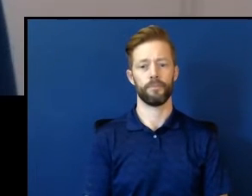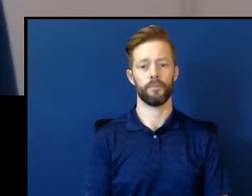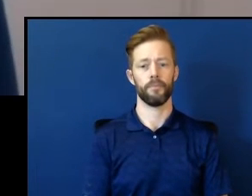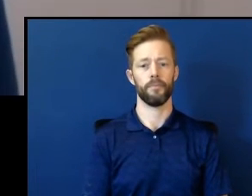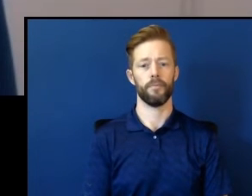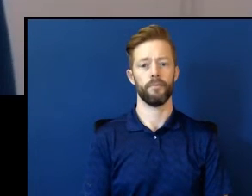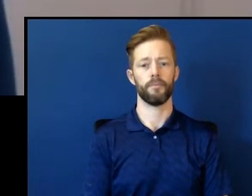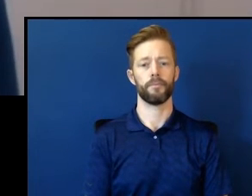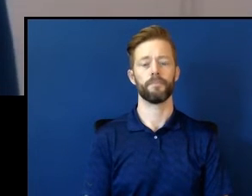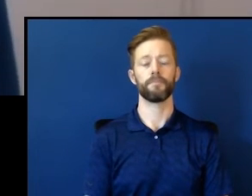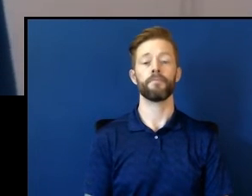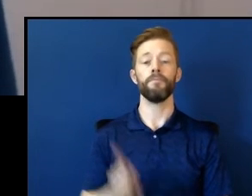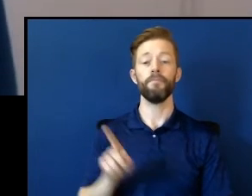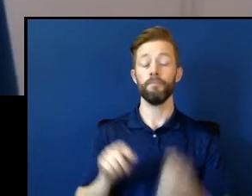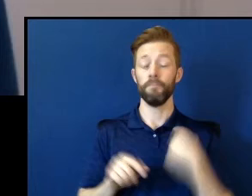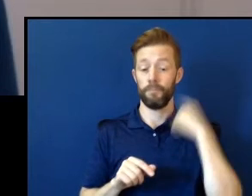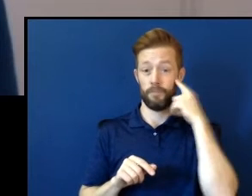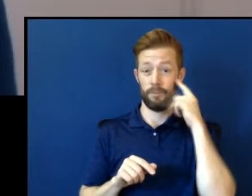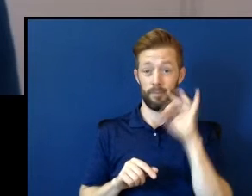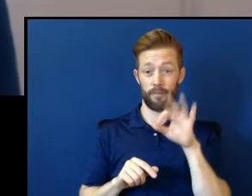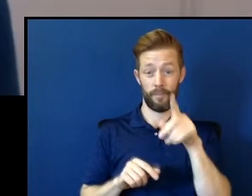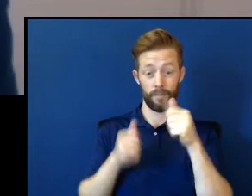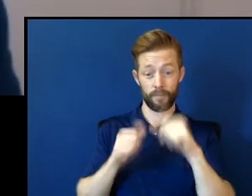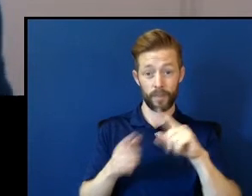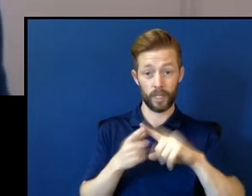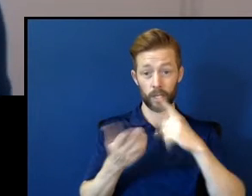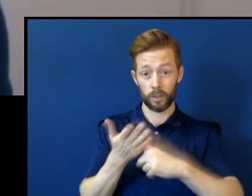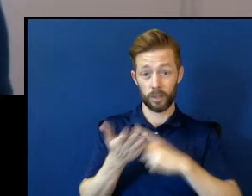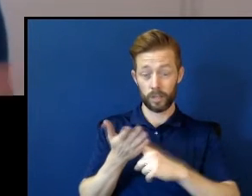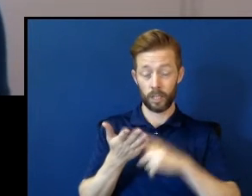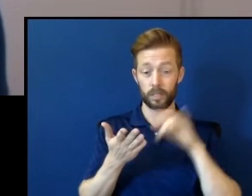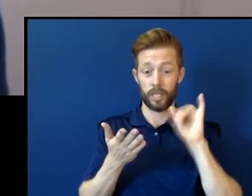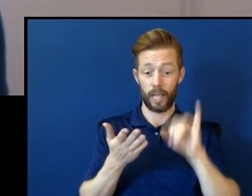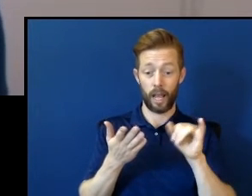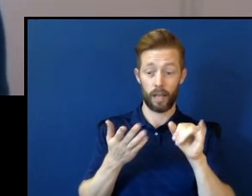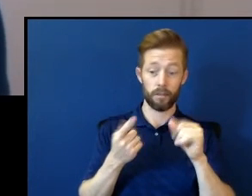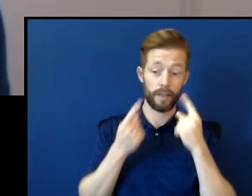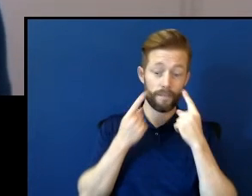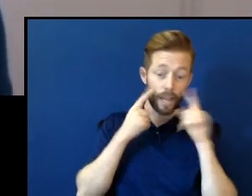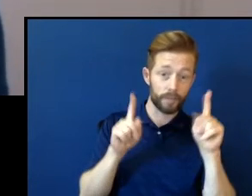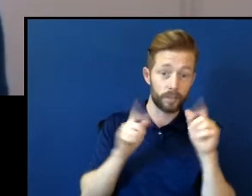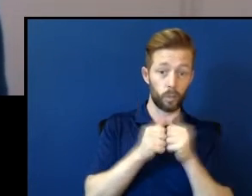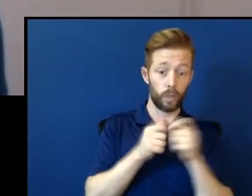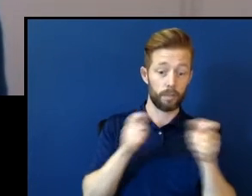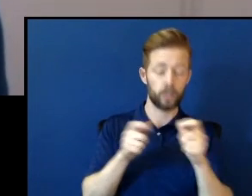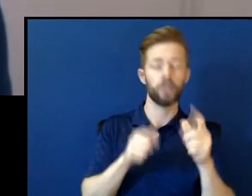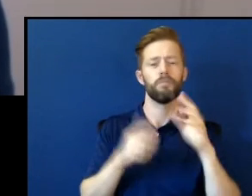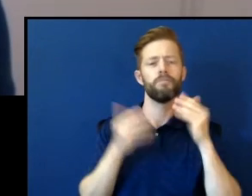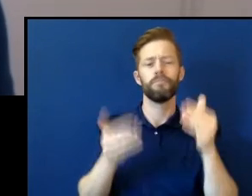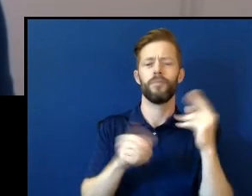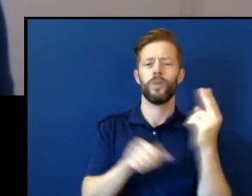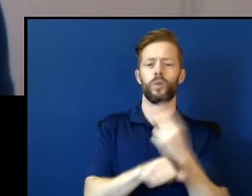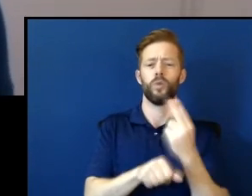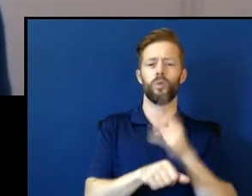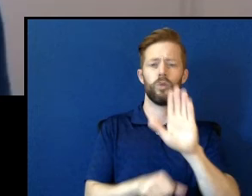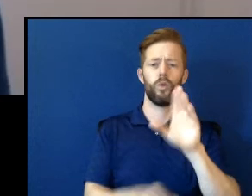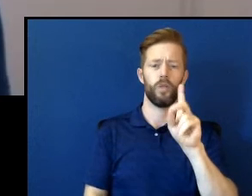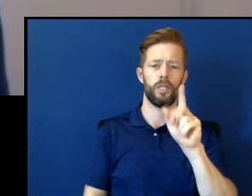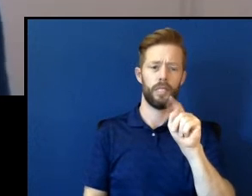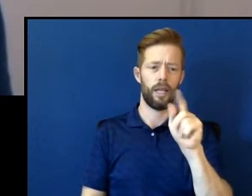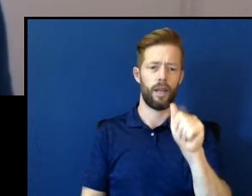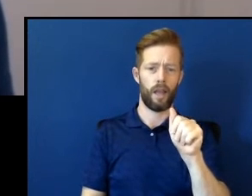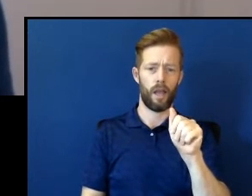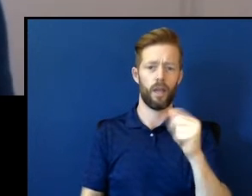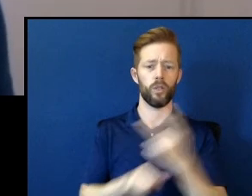I think that especially if you're trying to discuss the effectiveness with administrators, using your